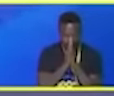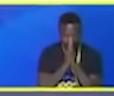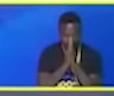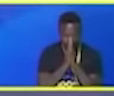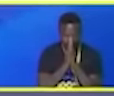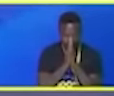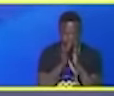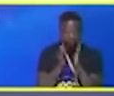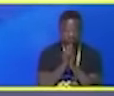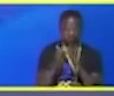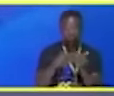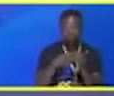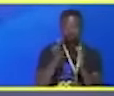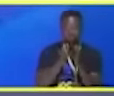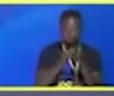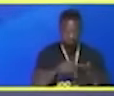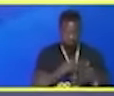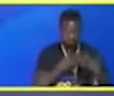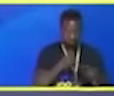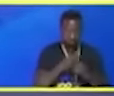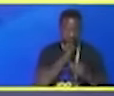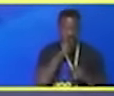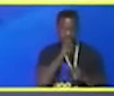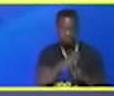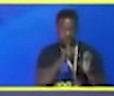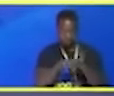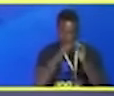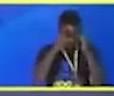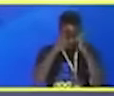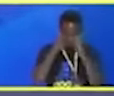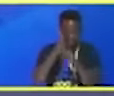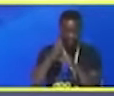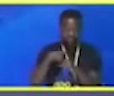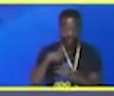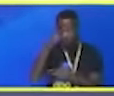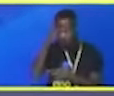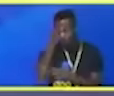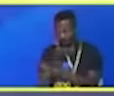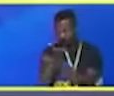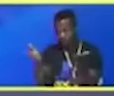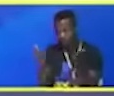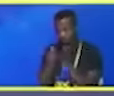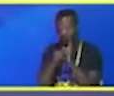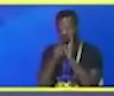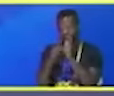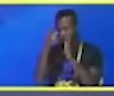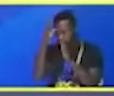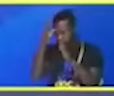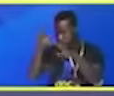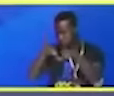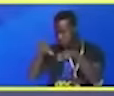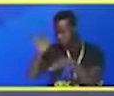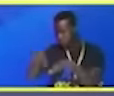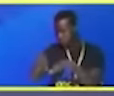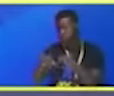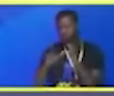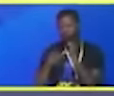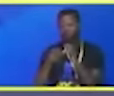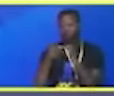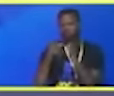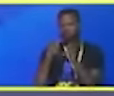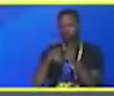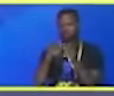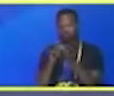That even though their hearts were evil, but because they were fathers, they demonstrated fatherhood in their ease